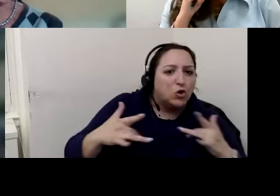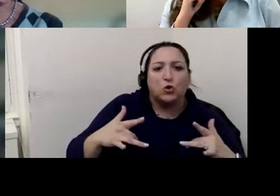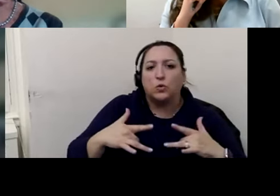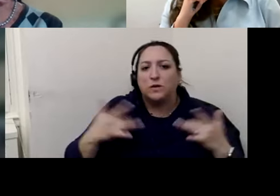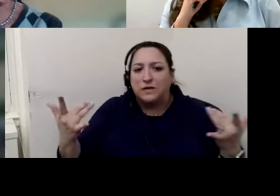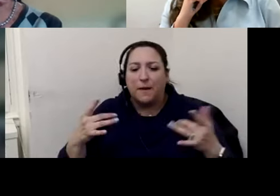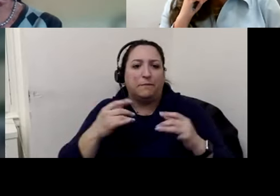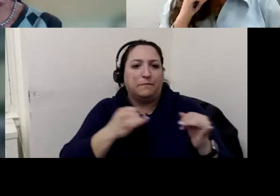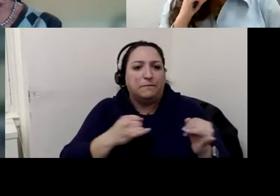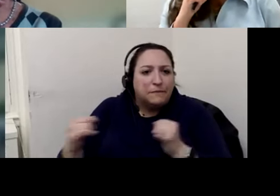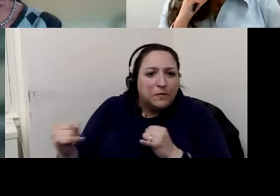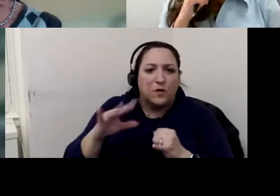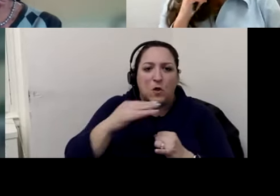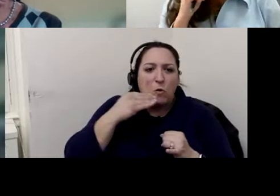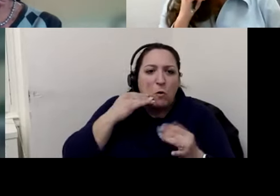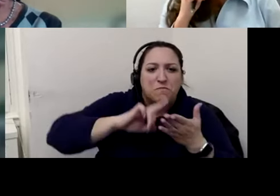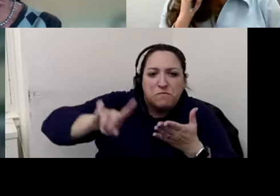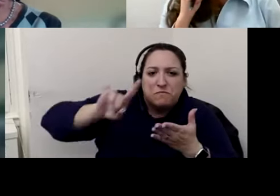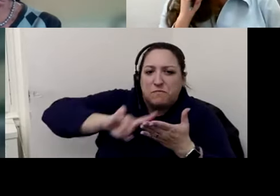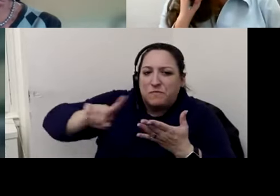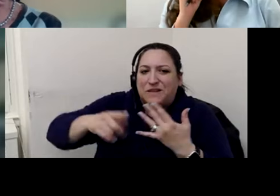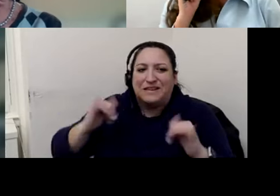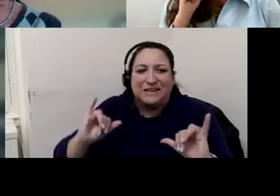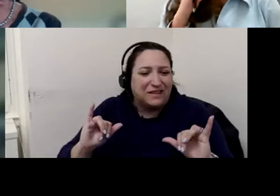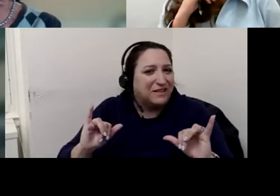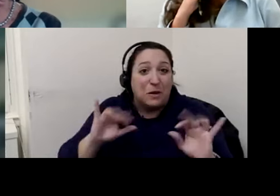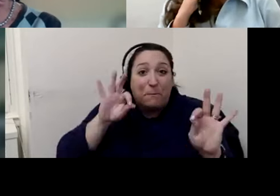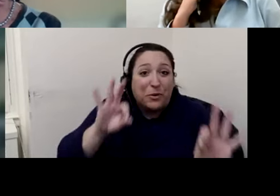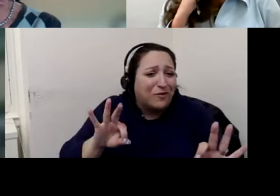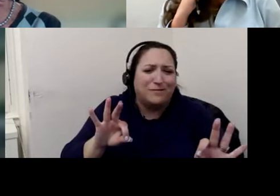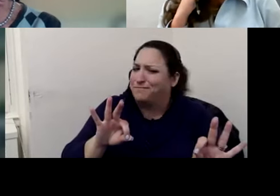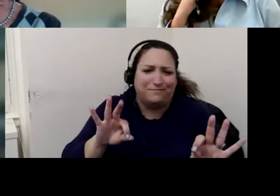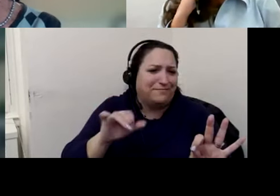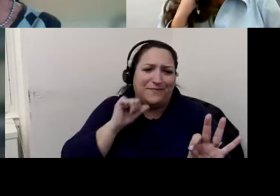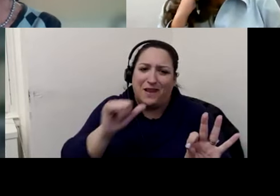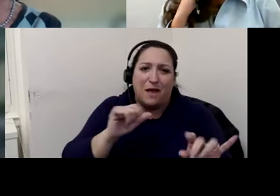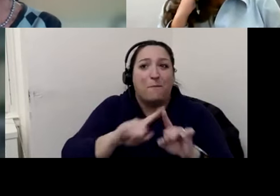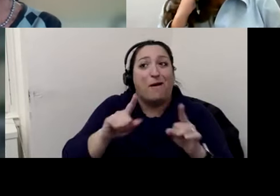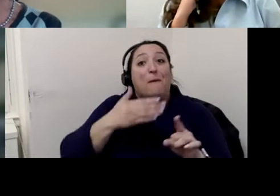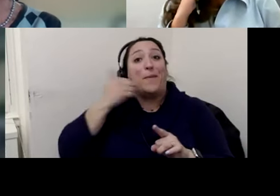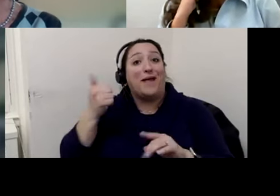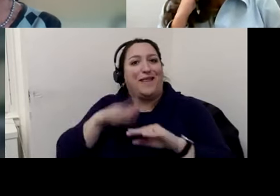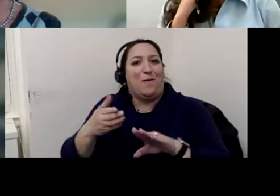their homes, and more. It's not perfect, but it's better than it was.